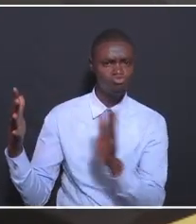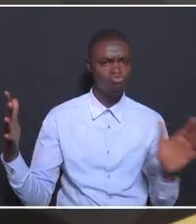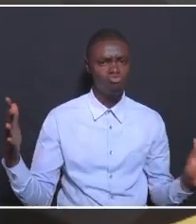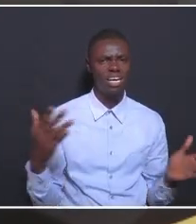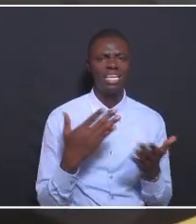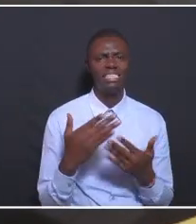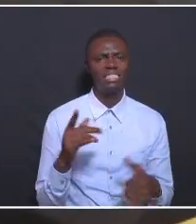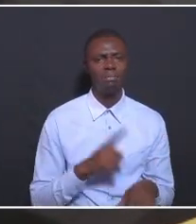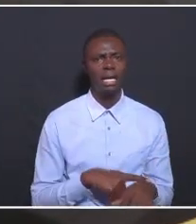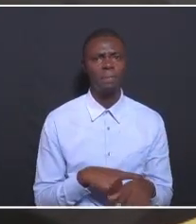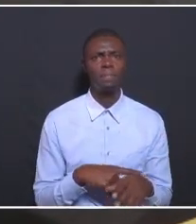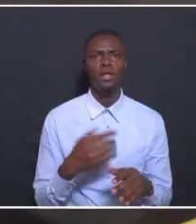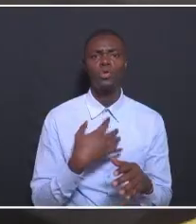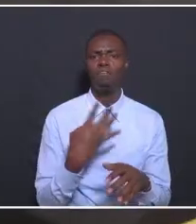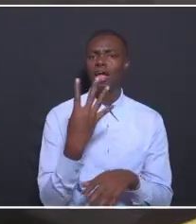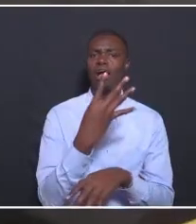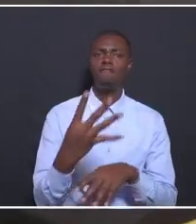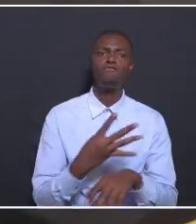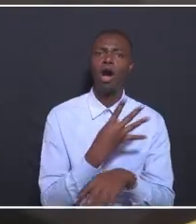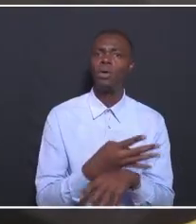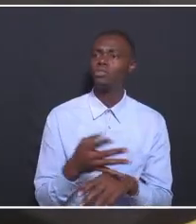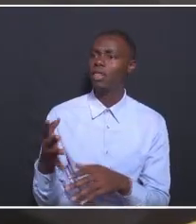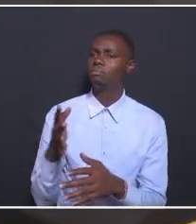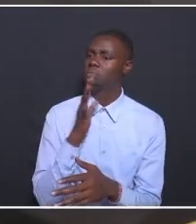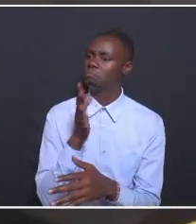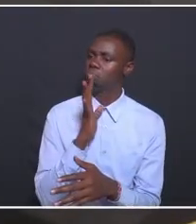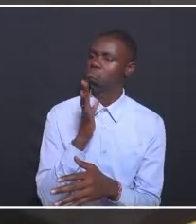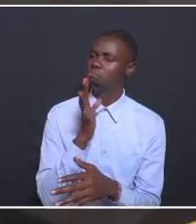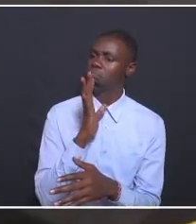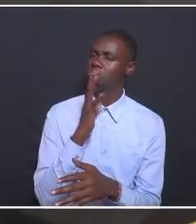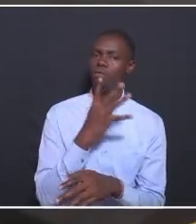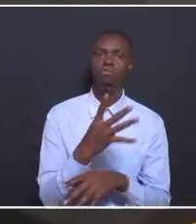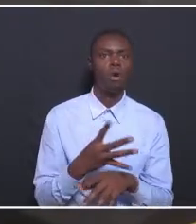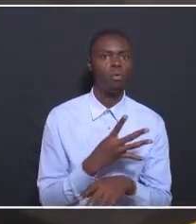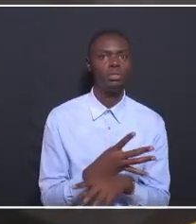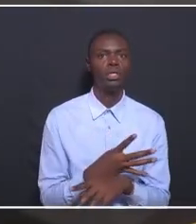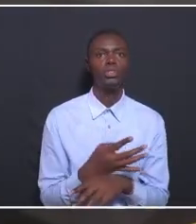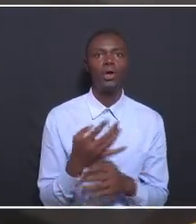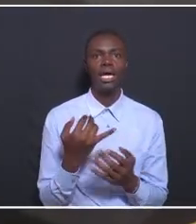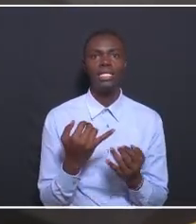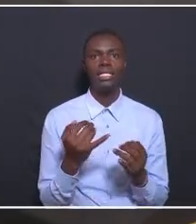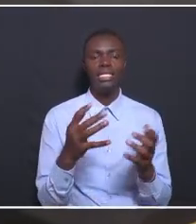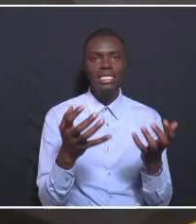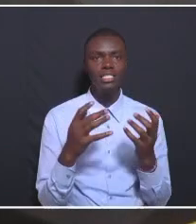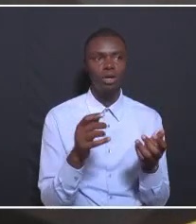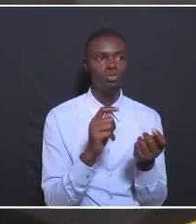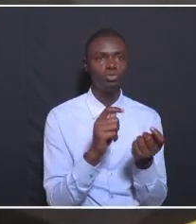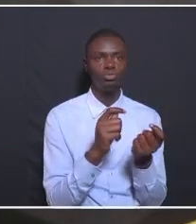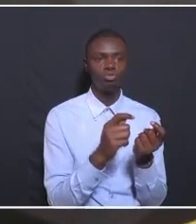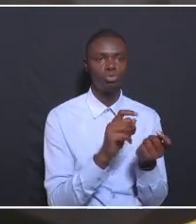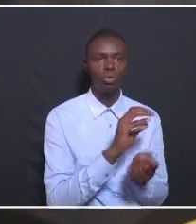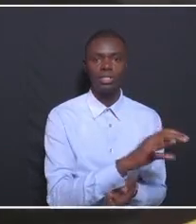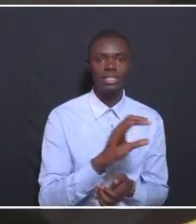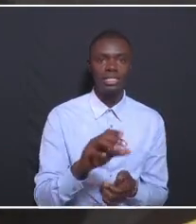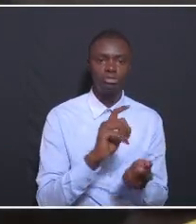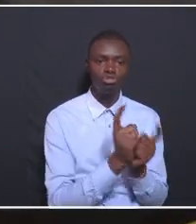sometimes you have 4 hours of them talking. So you're like, I have to transcribe everybody, and then